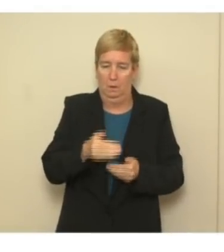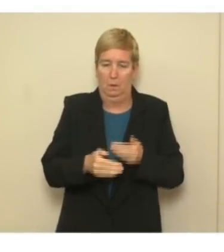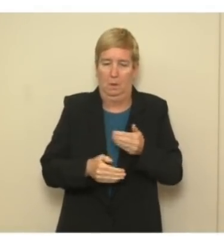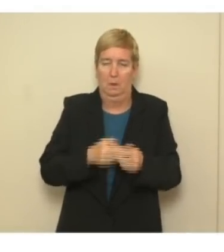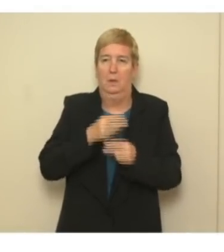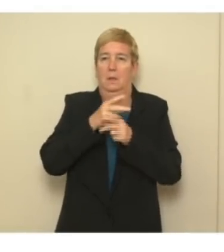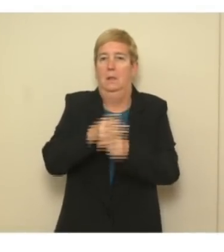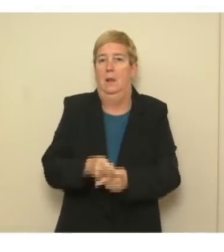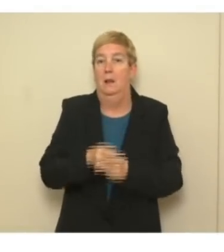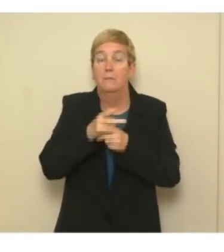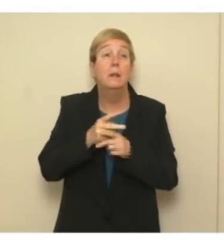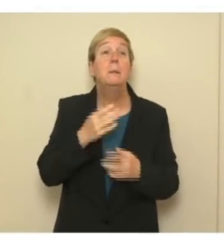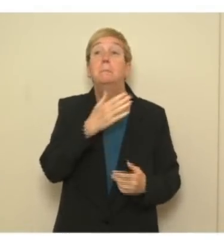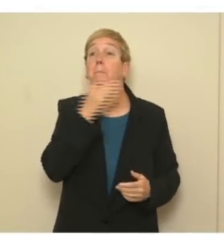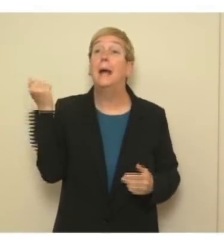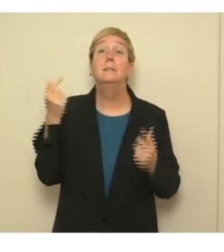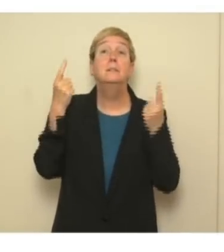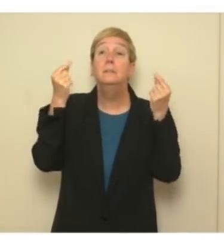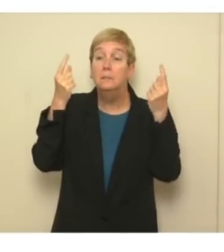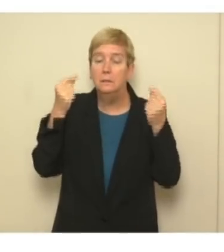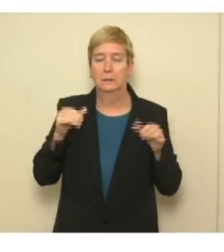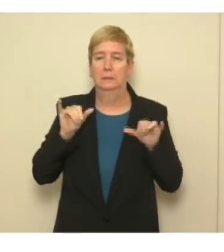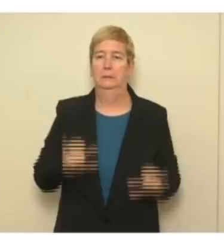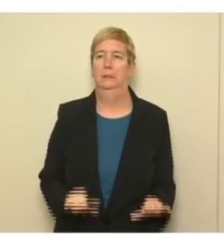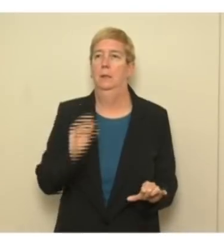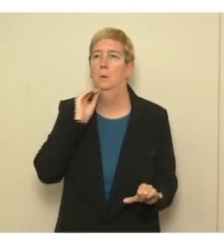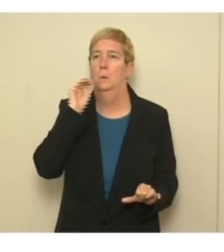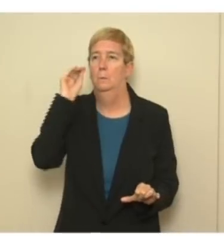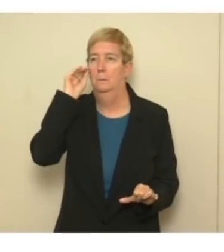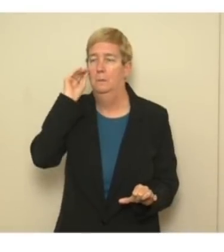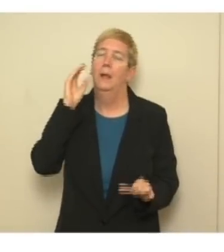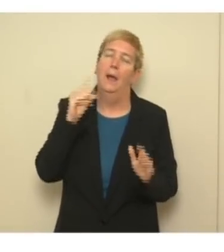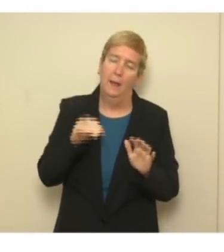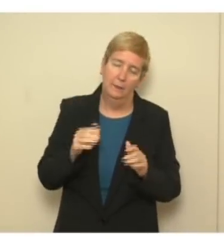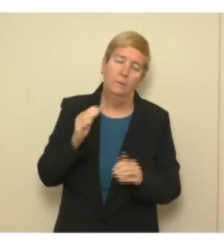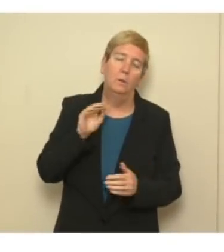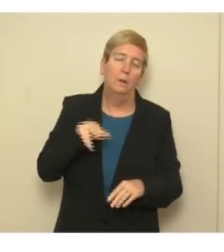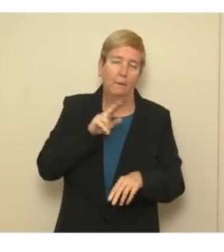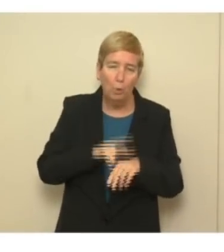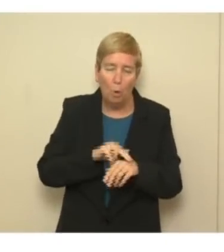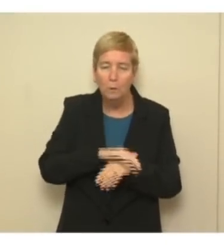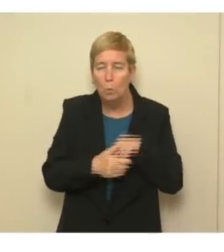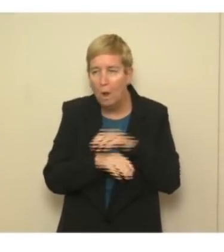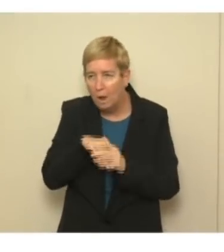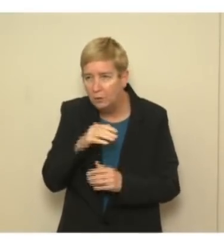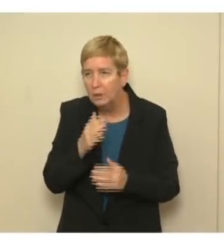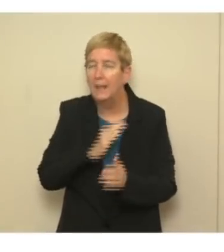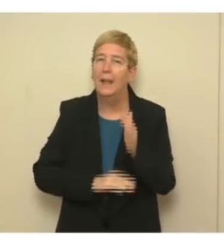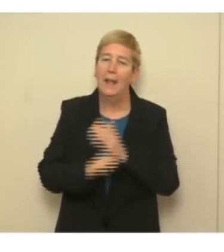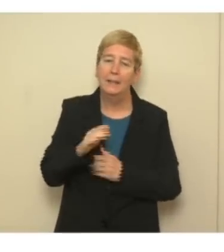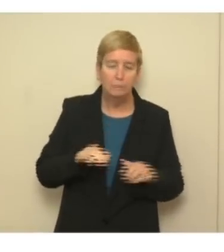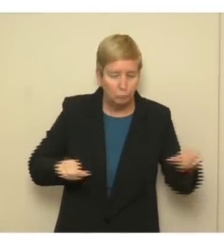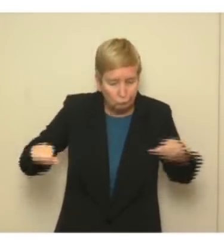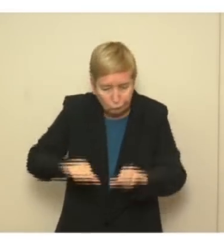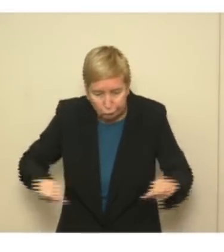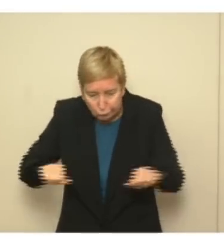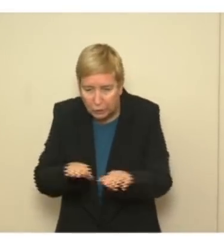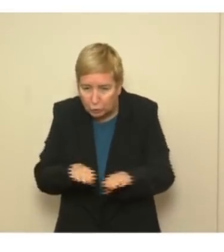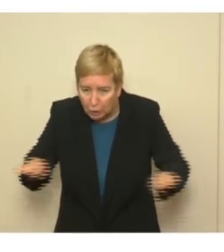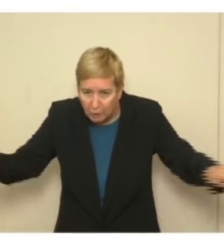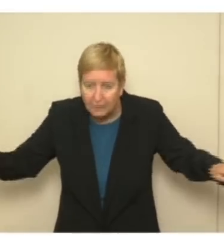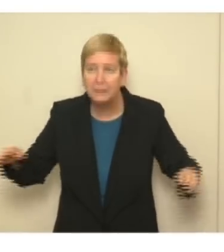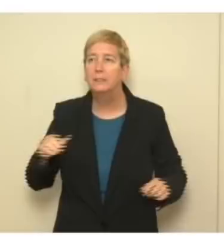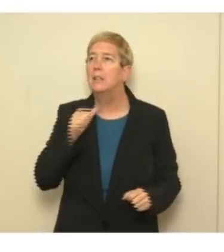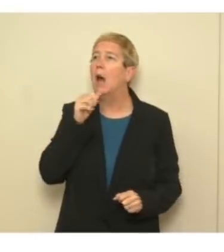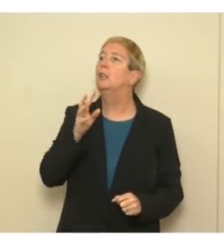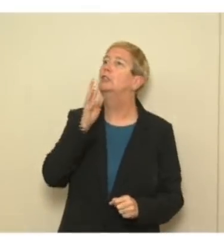still the best thing you can do is stay at home. And then, of course, washing hands, keeping surfaces clean, not coughing into the air, but into a tissue or